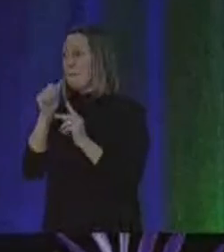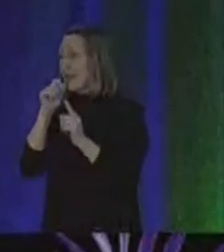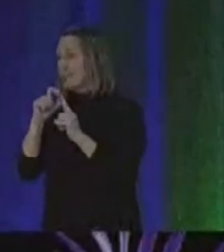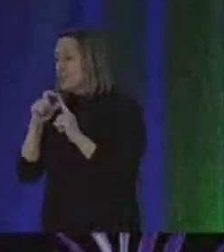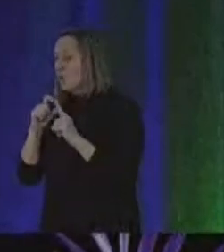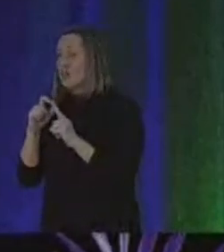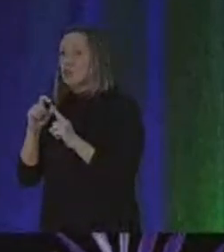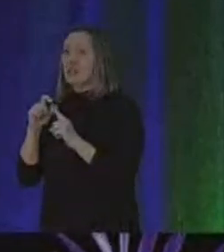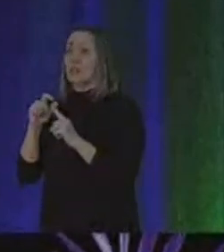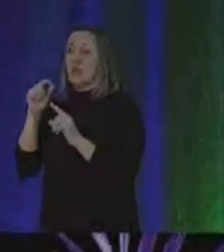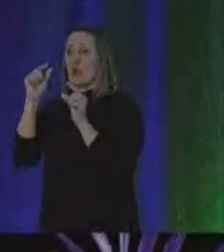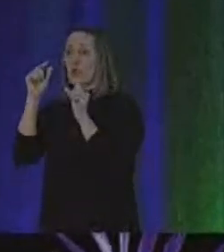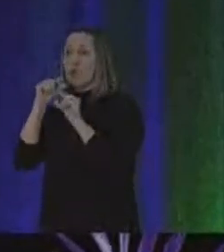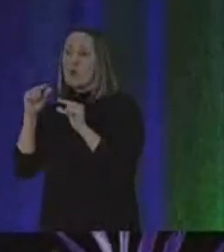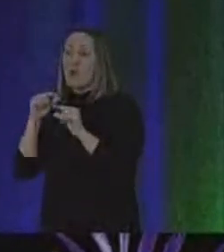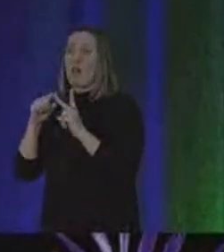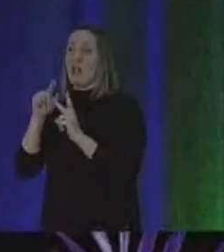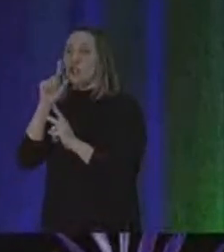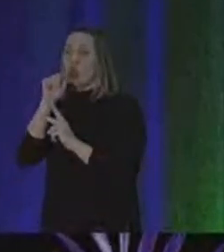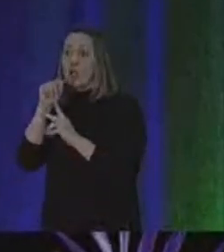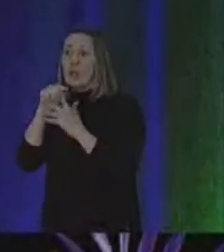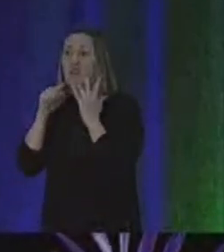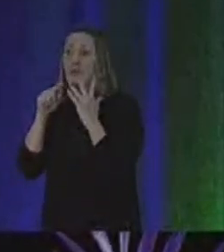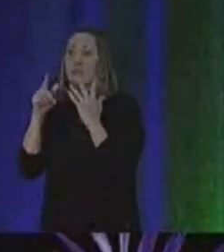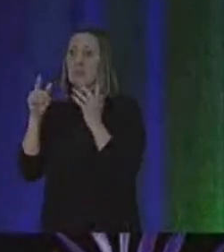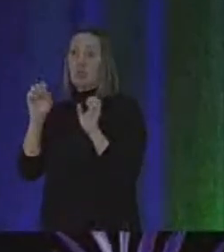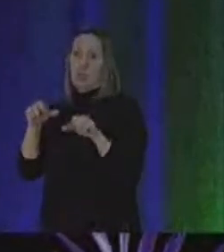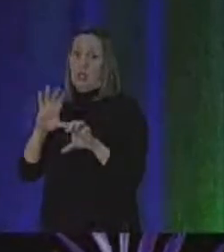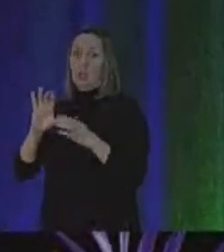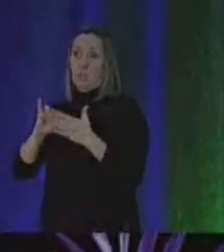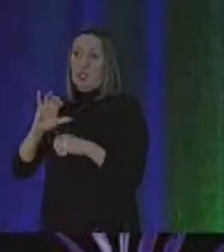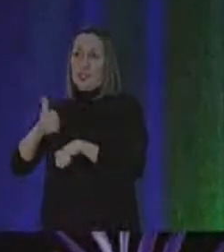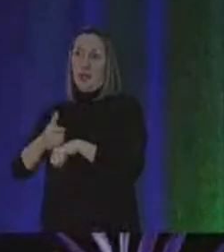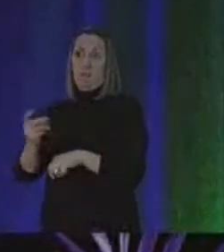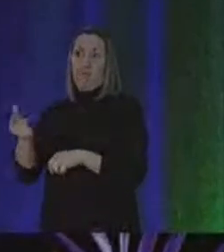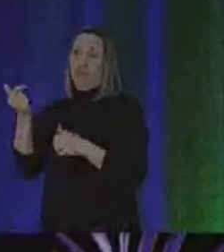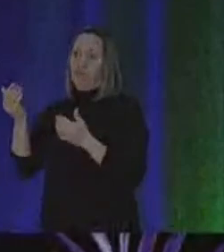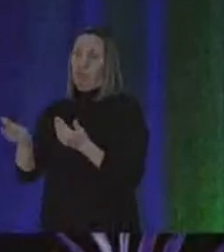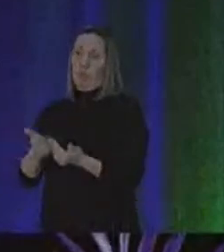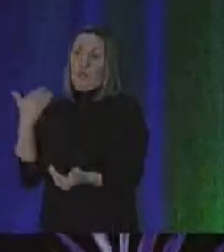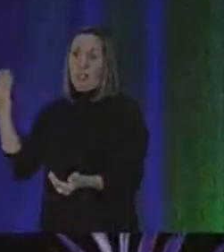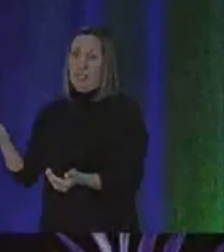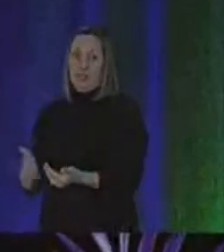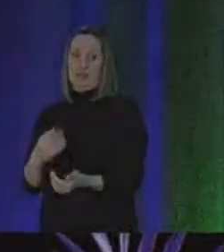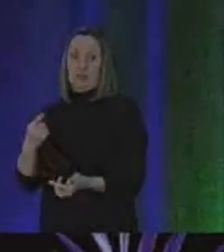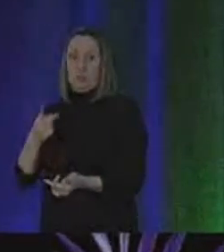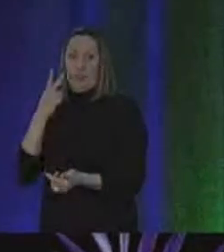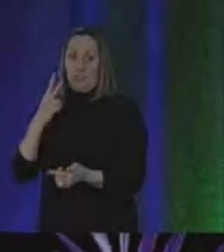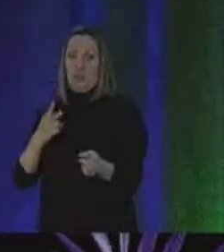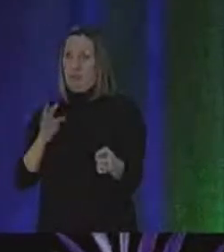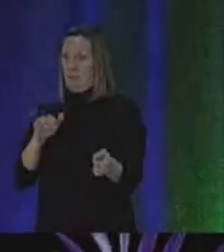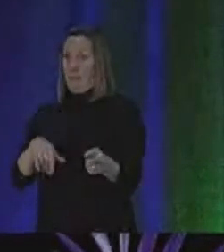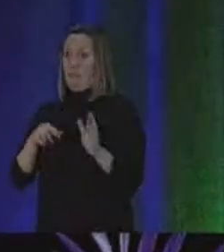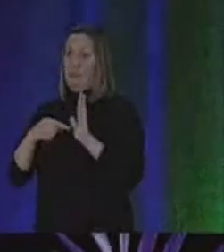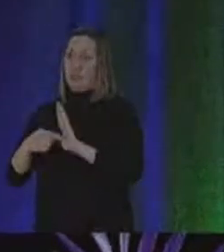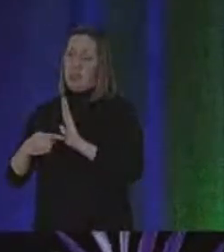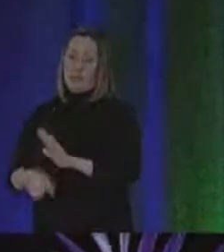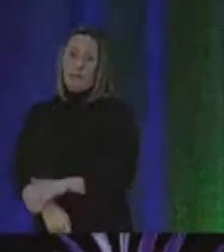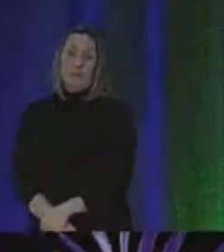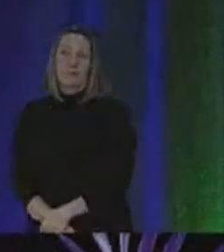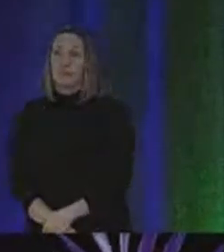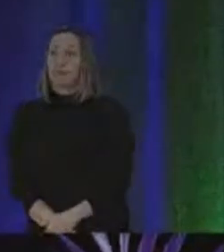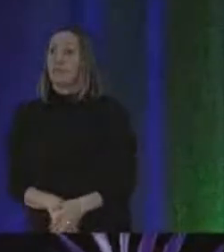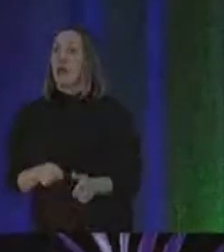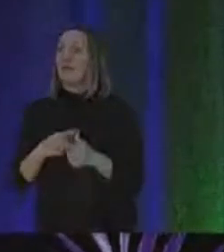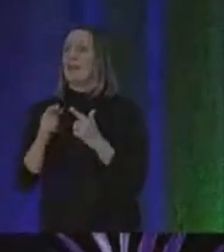some third-party provider? You can get that typically set up very quickly, as you can see within this code example. And then you